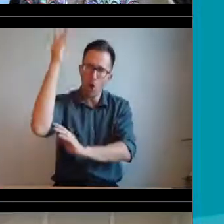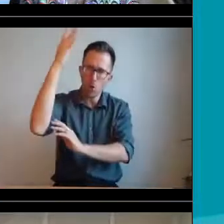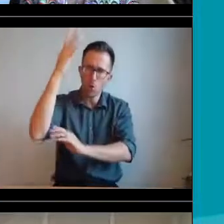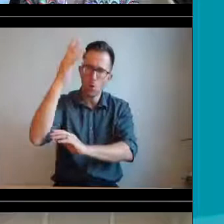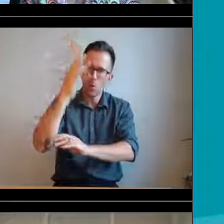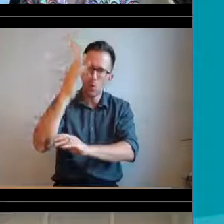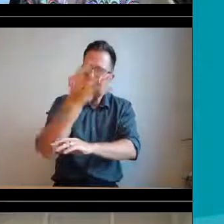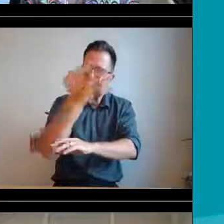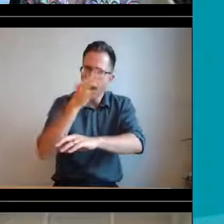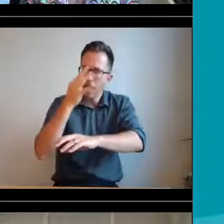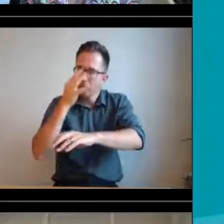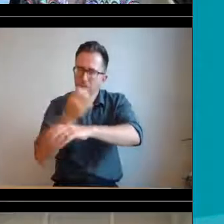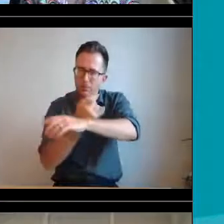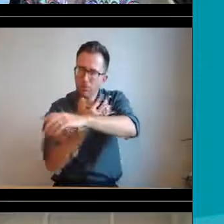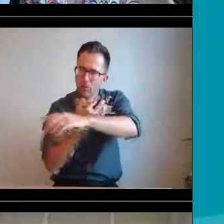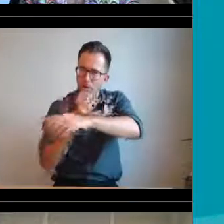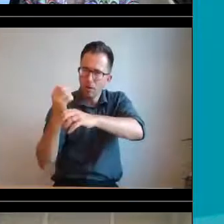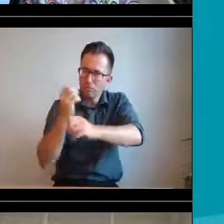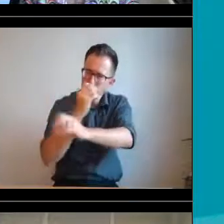grow.